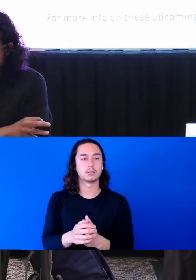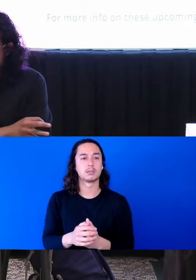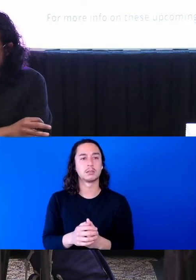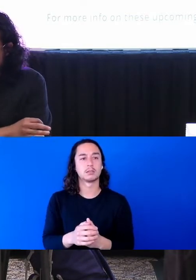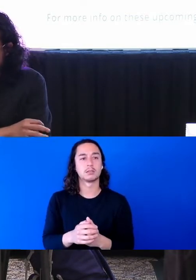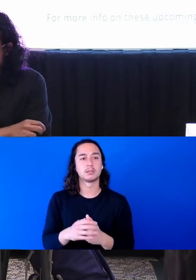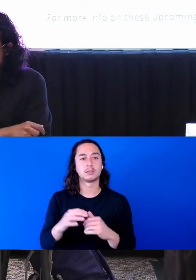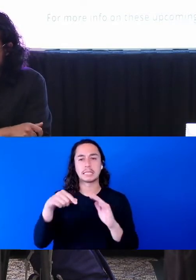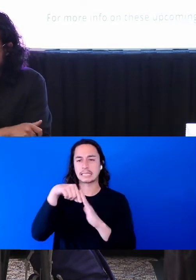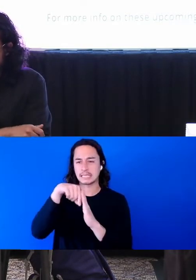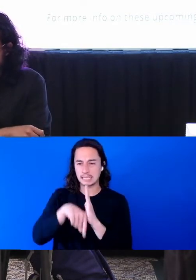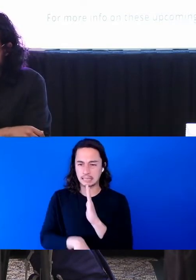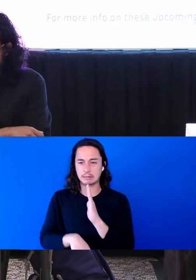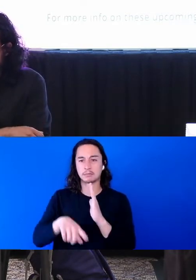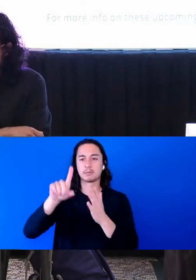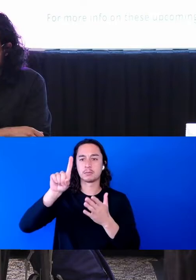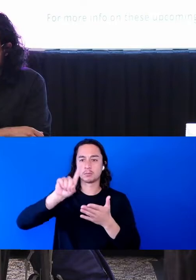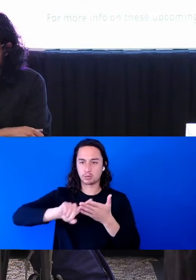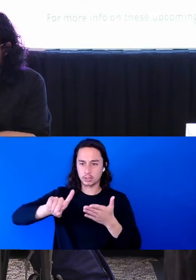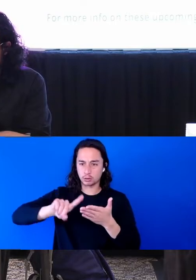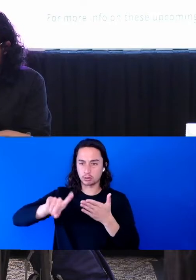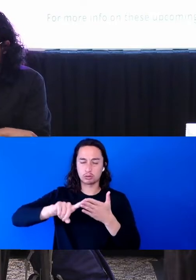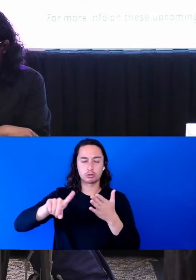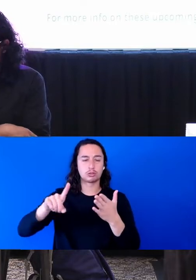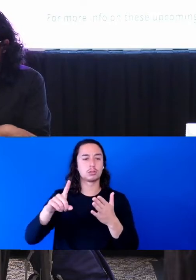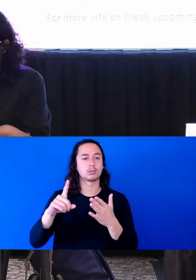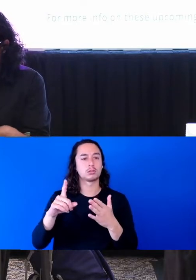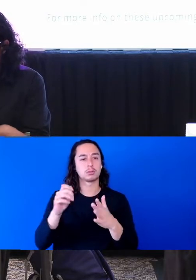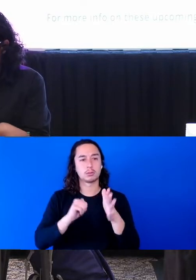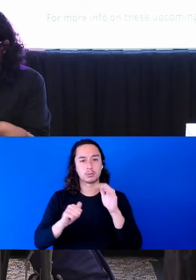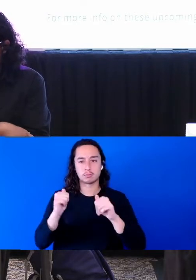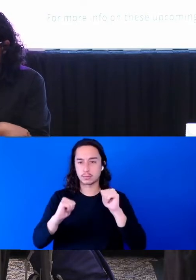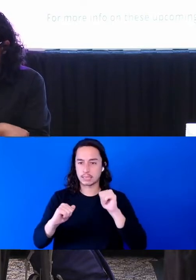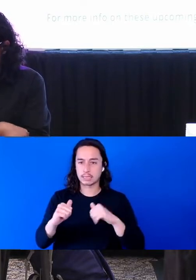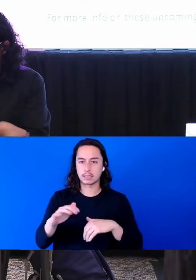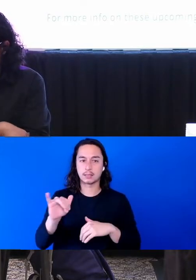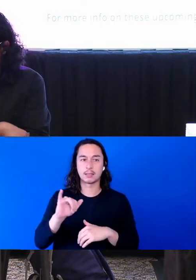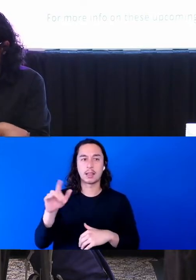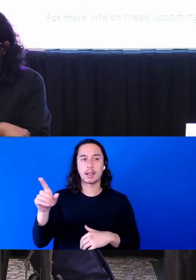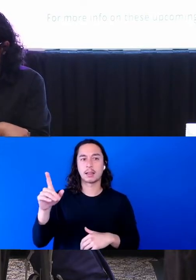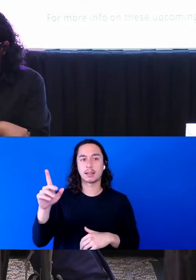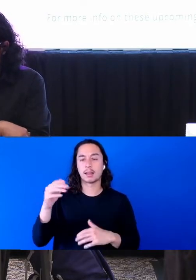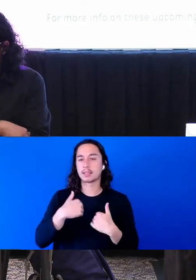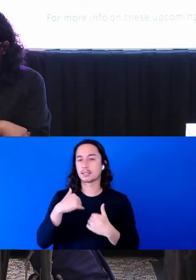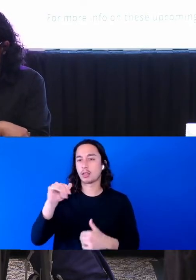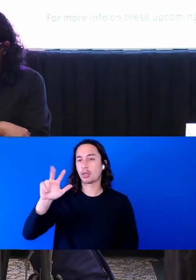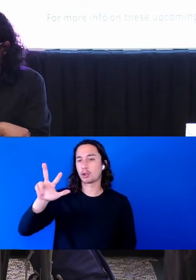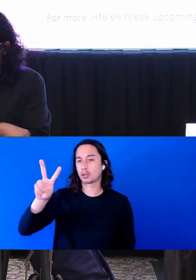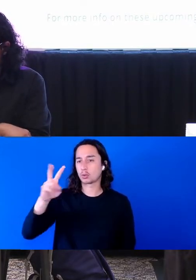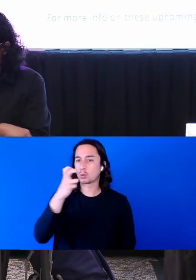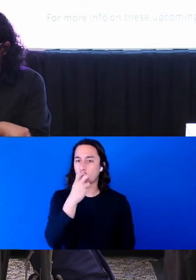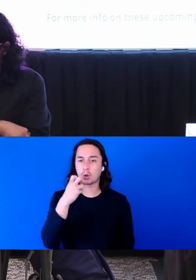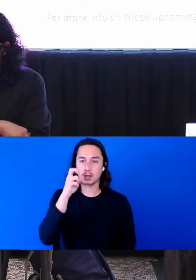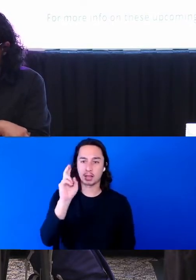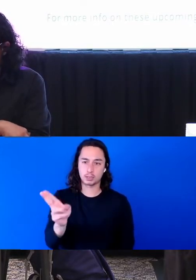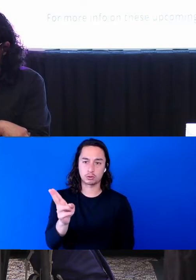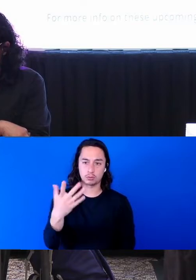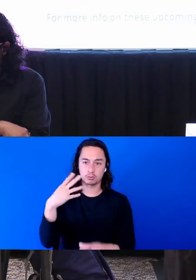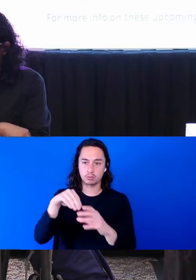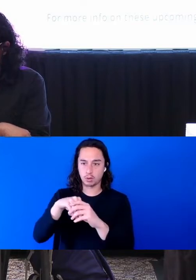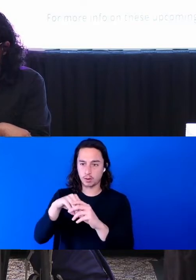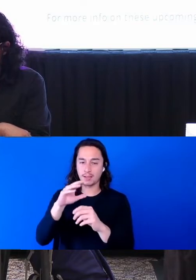deeply researched pieces. Like, Dance Floor has 32 oral histories that I did as a part of it and a bunch of archival